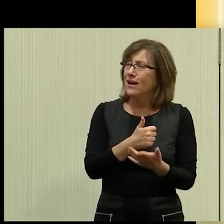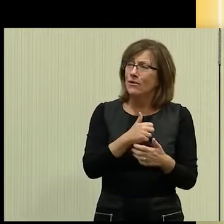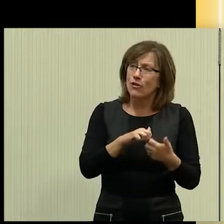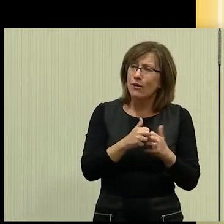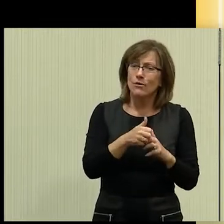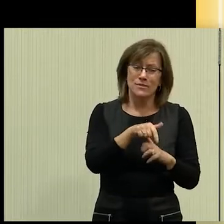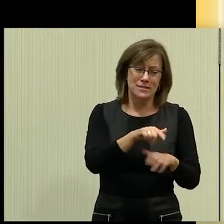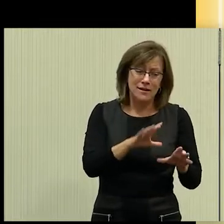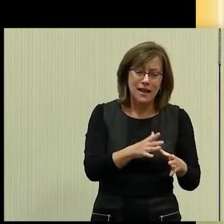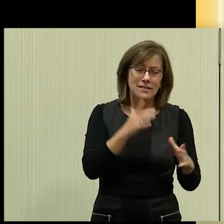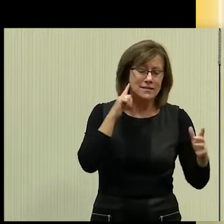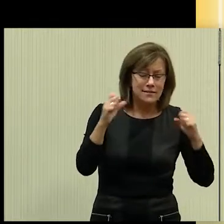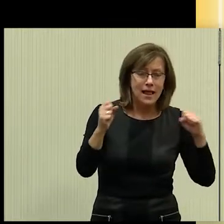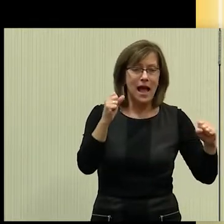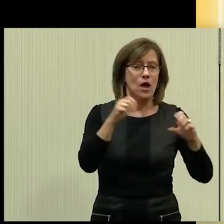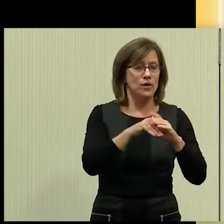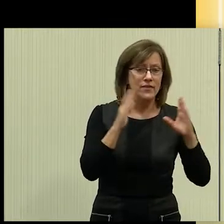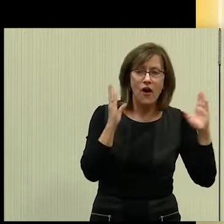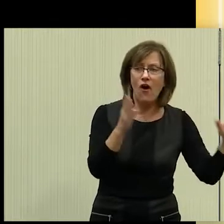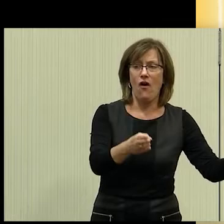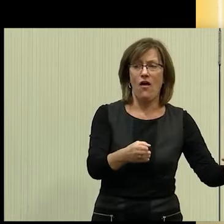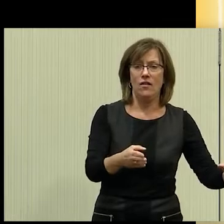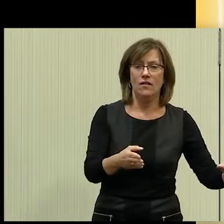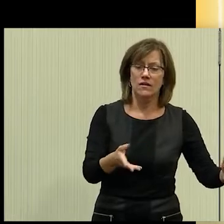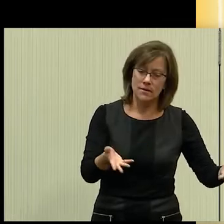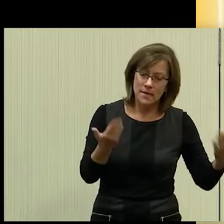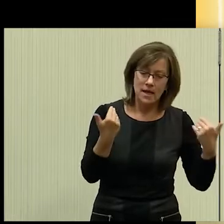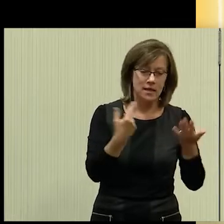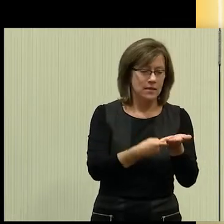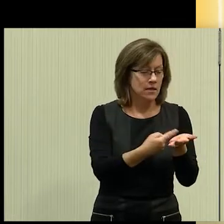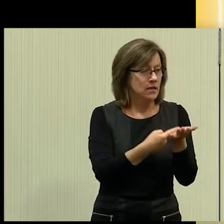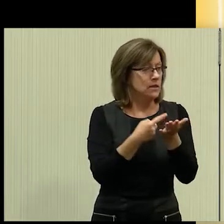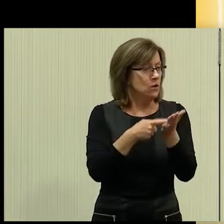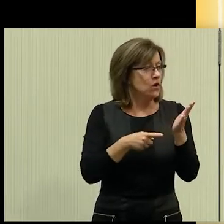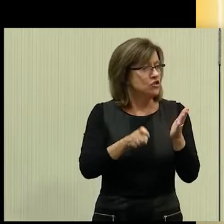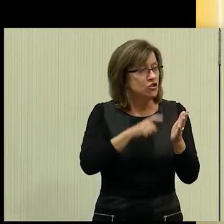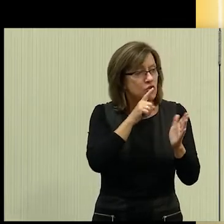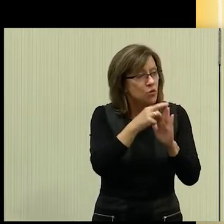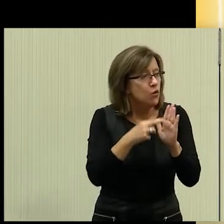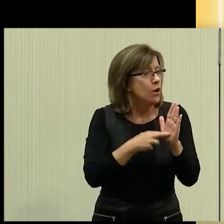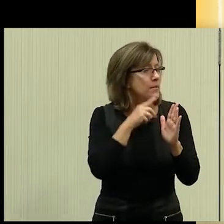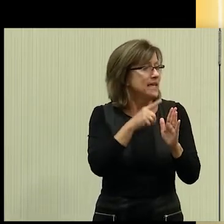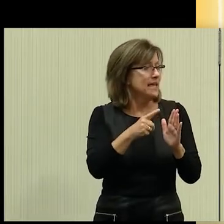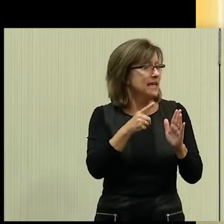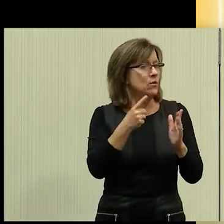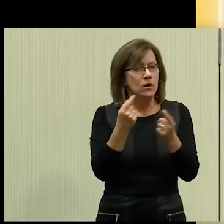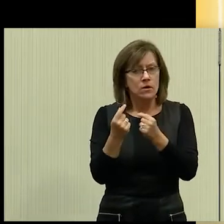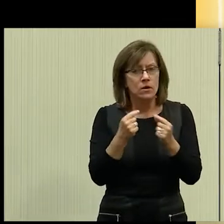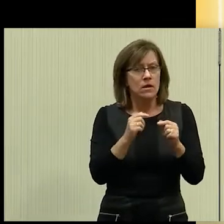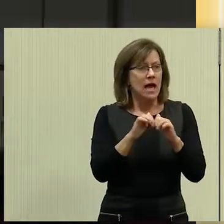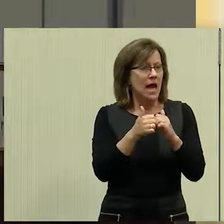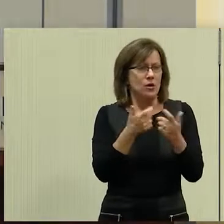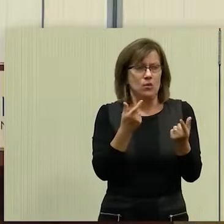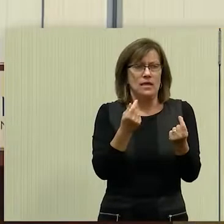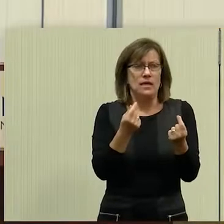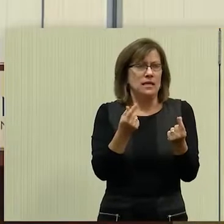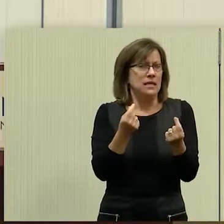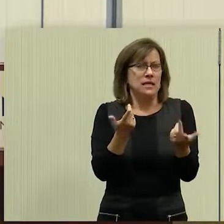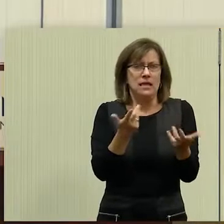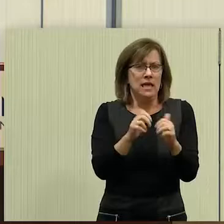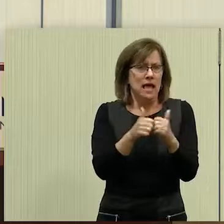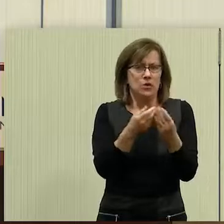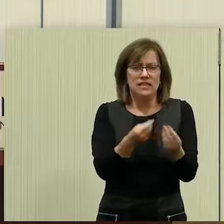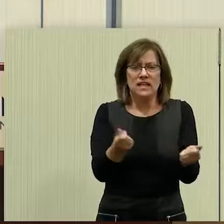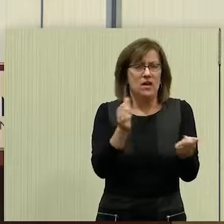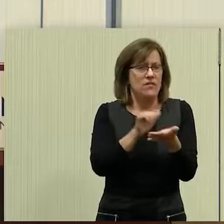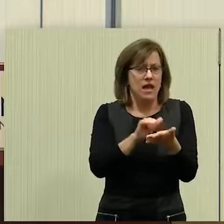loud in the hall. Let's talk about it. And then they'll talk about what should the rule be? What should we do? How are we going to deal with this? How are we going to take